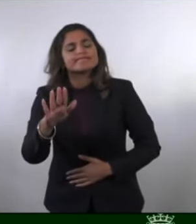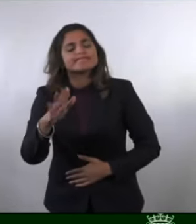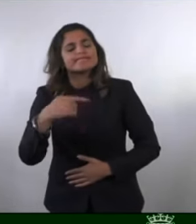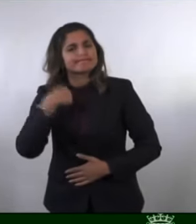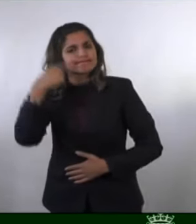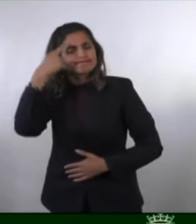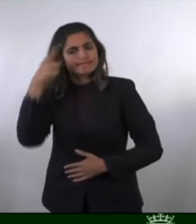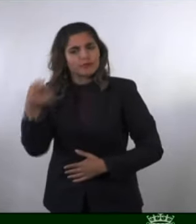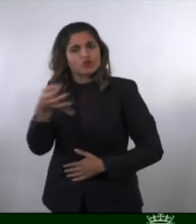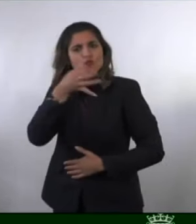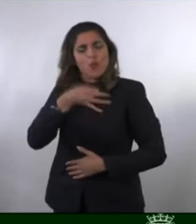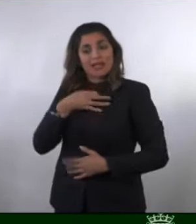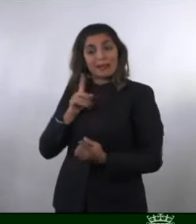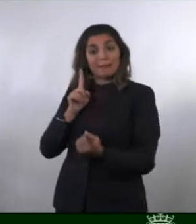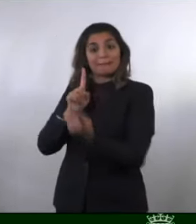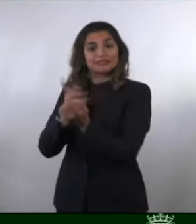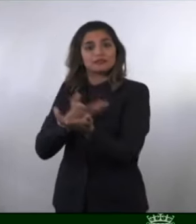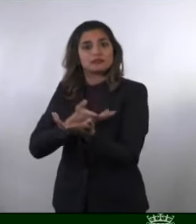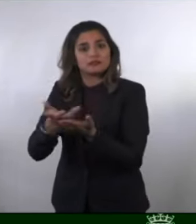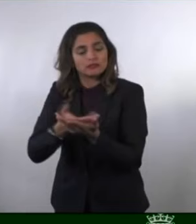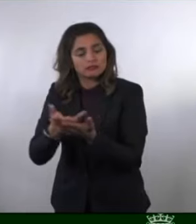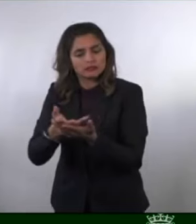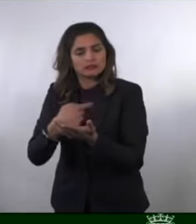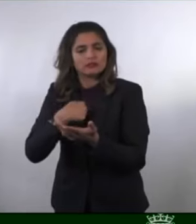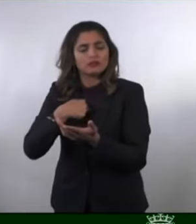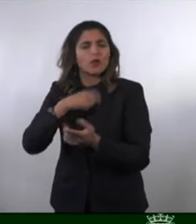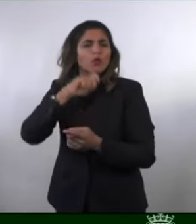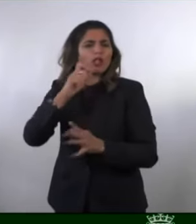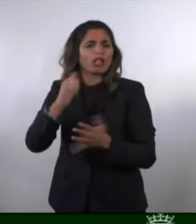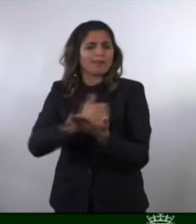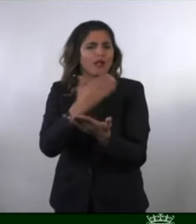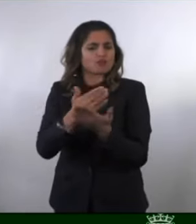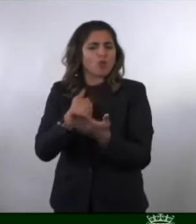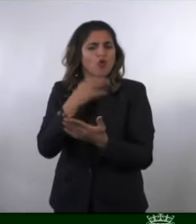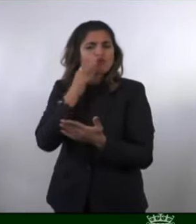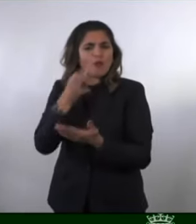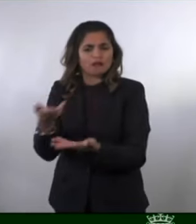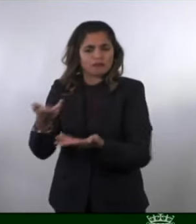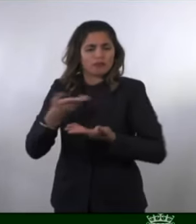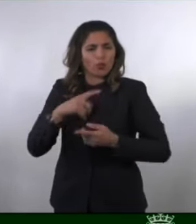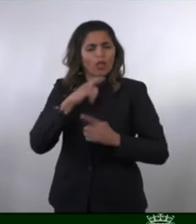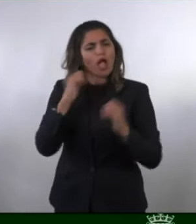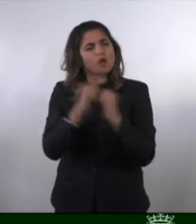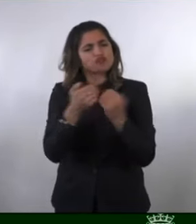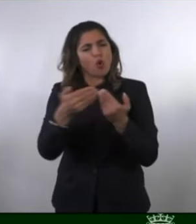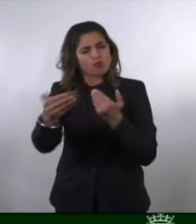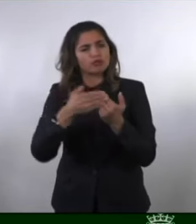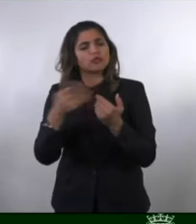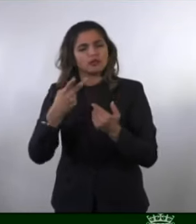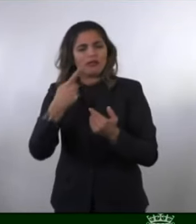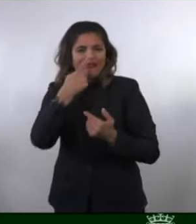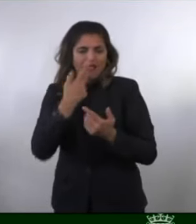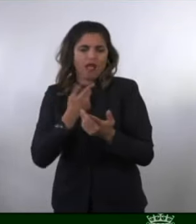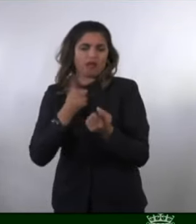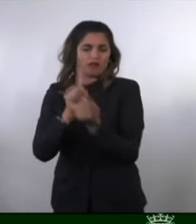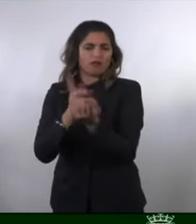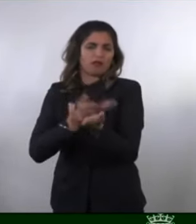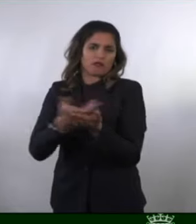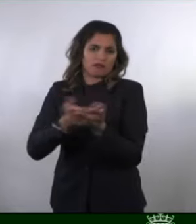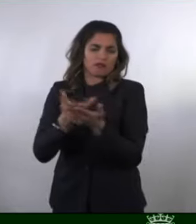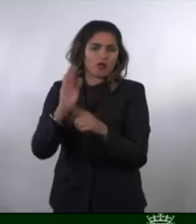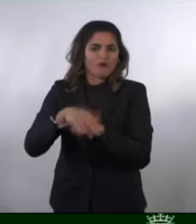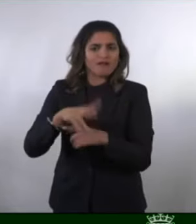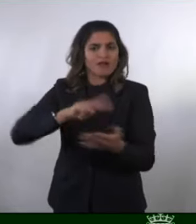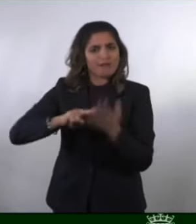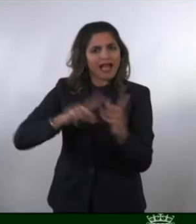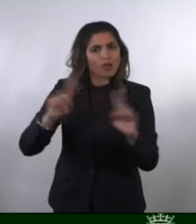to make sure that his request is taken up at the appropriate ministerial level. I think it was about